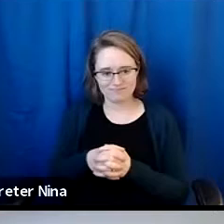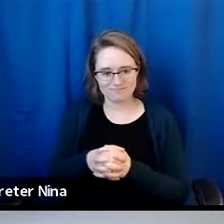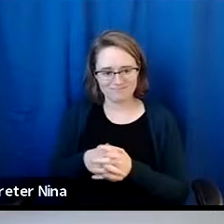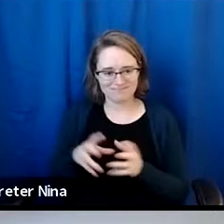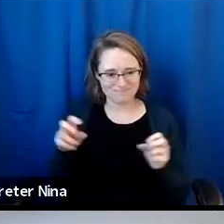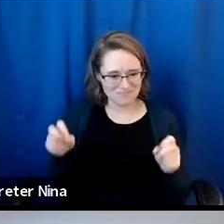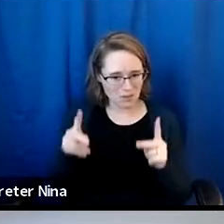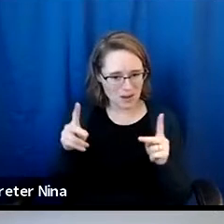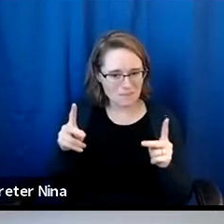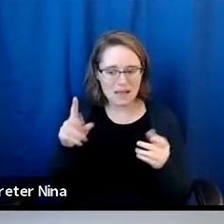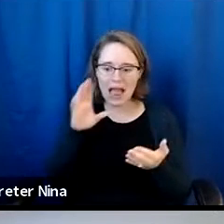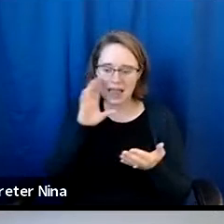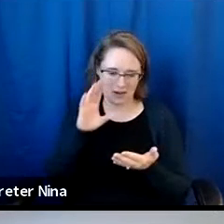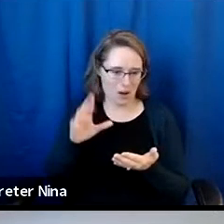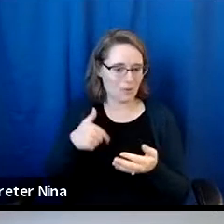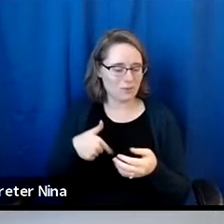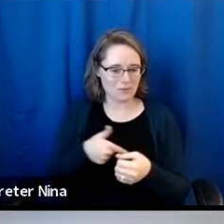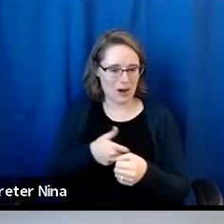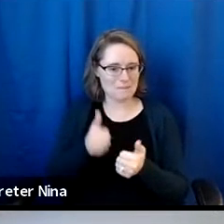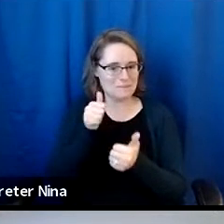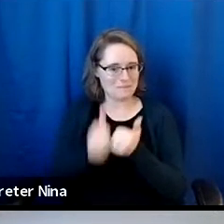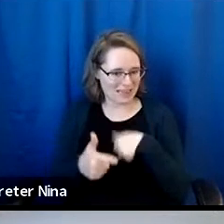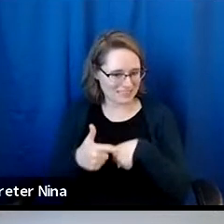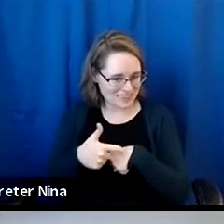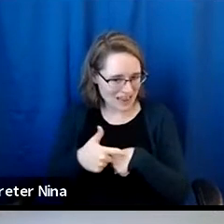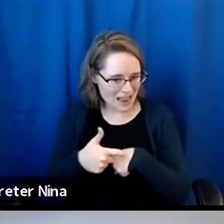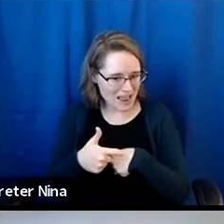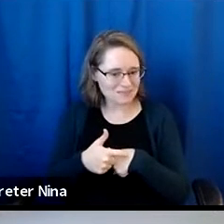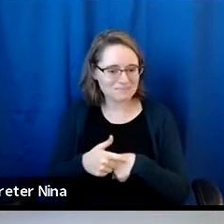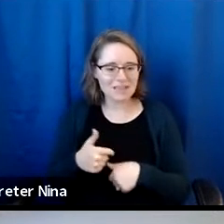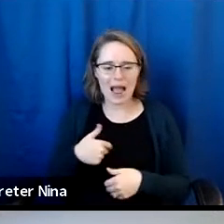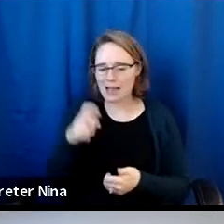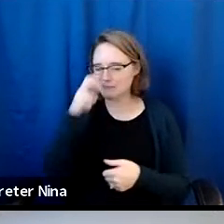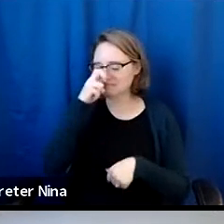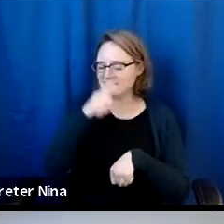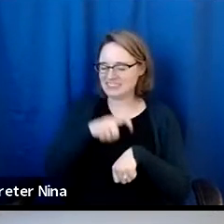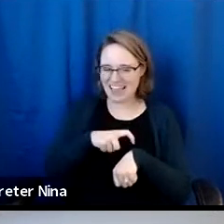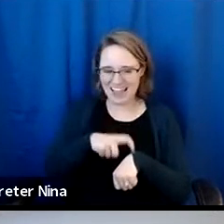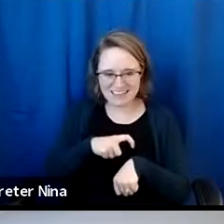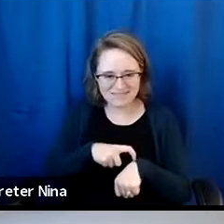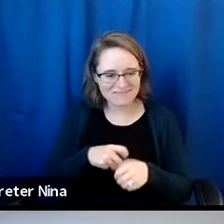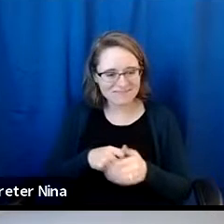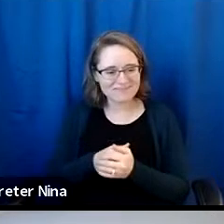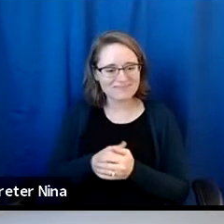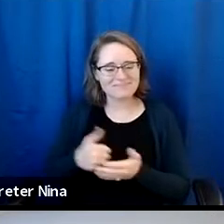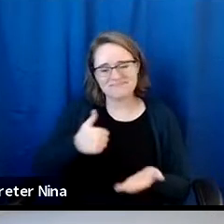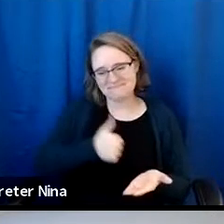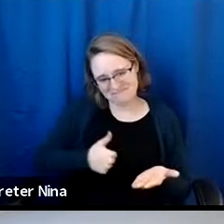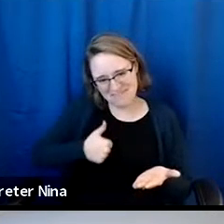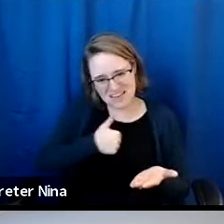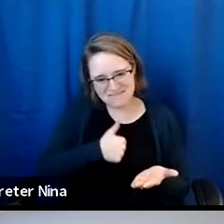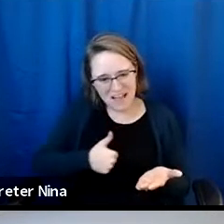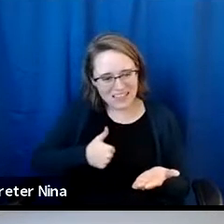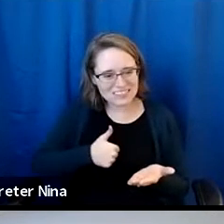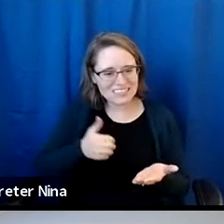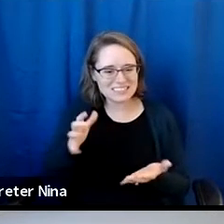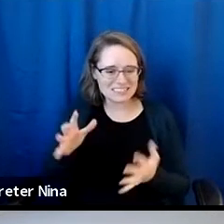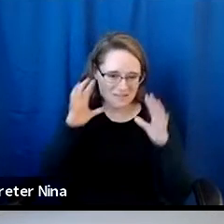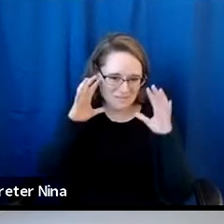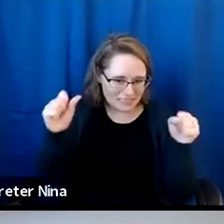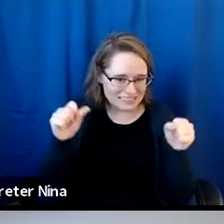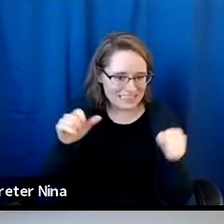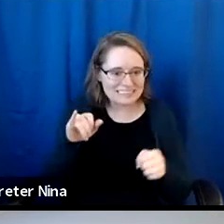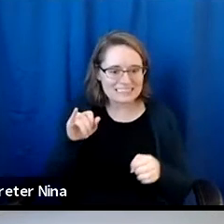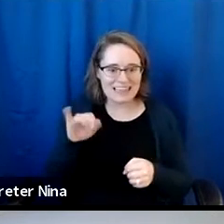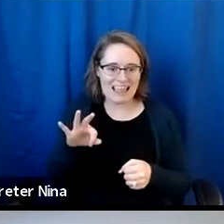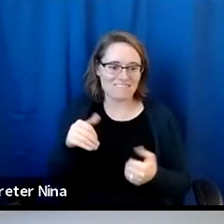Okay, I know we are over time, and I'm a stickler for time. So my apologies to our presidents. If you